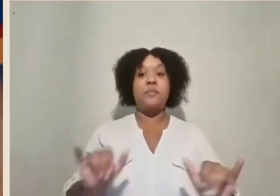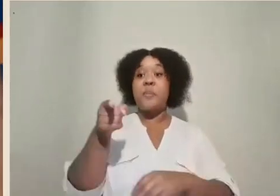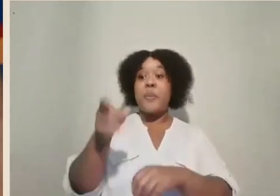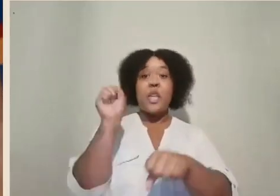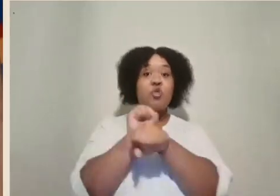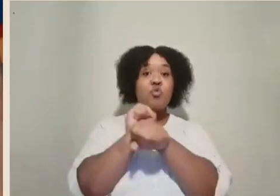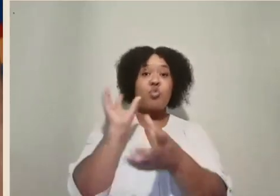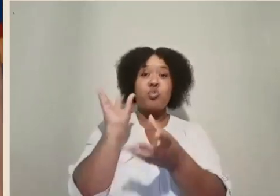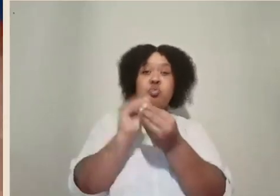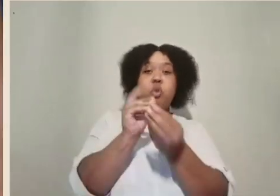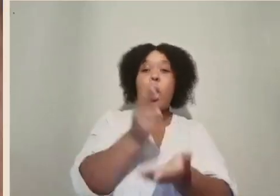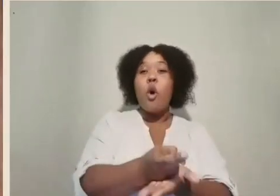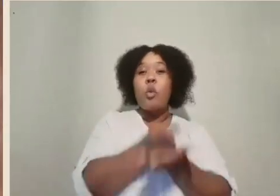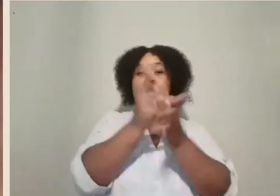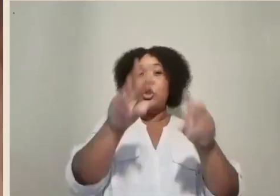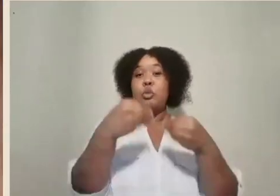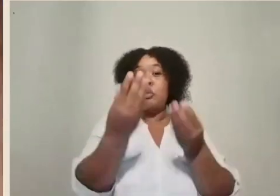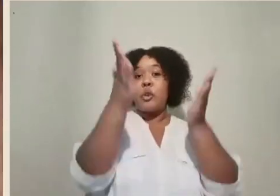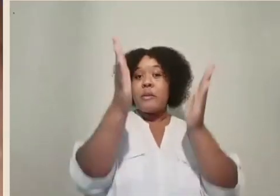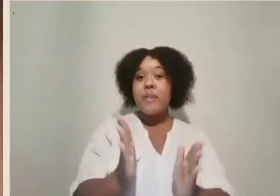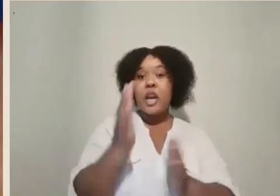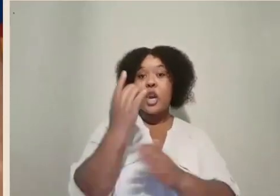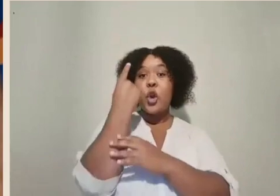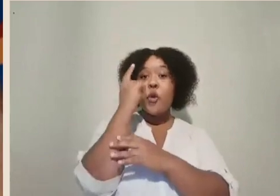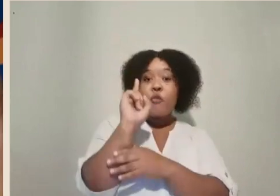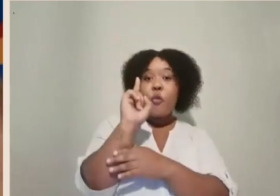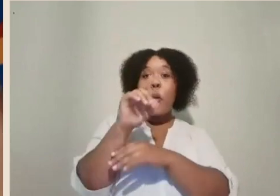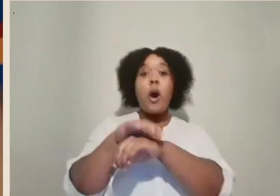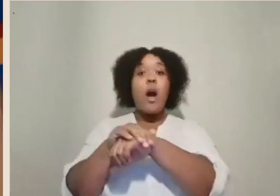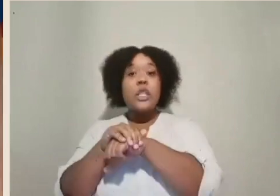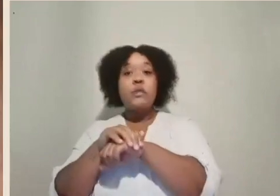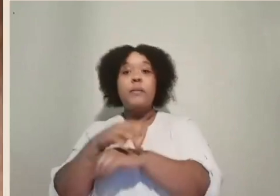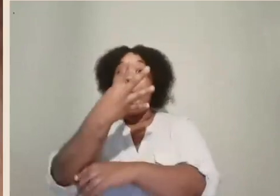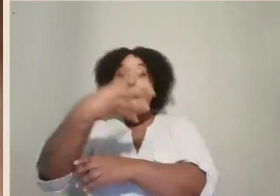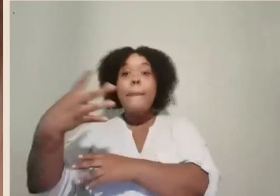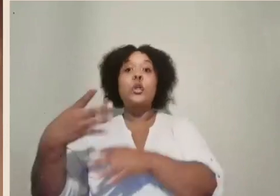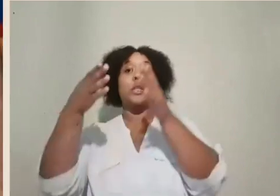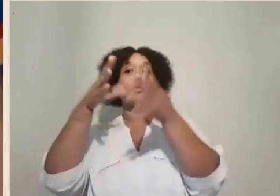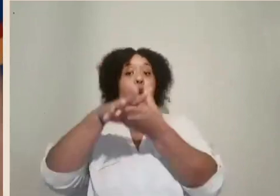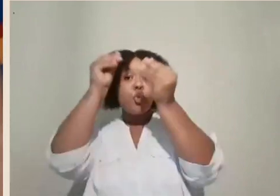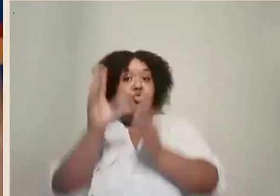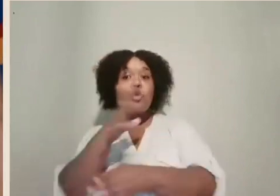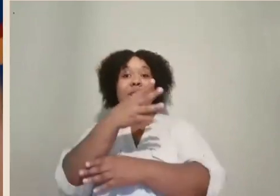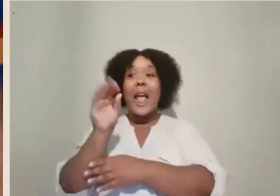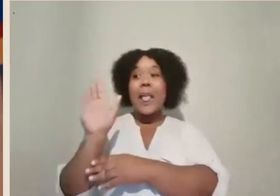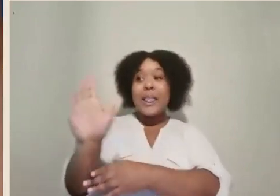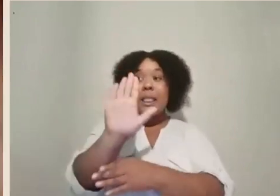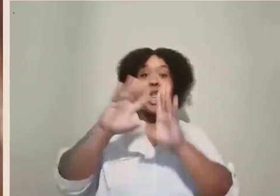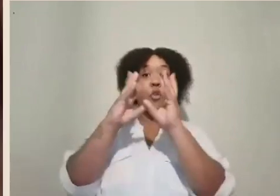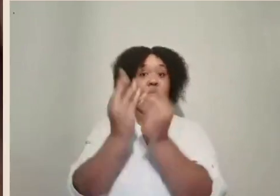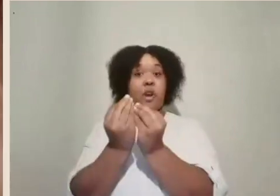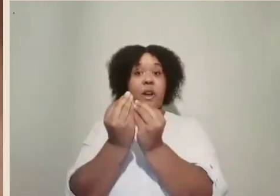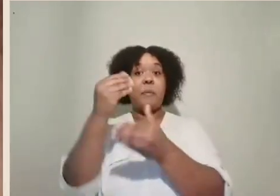as a resource provider for immigrant students and their families in Baltimore City Public Schools